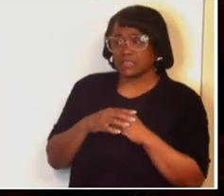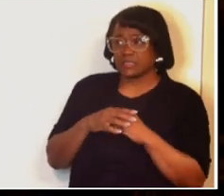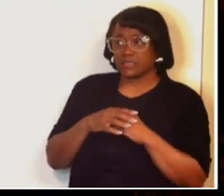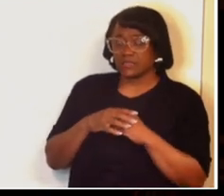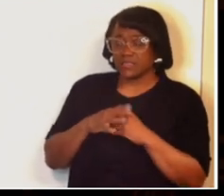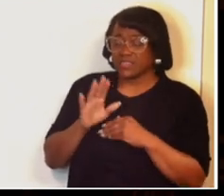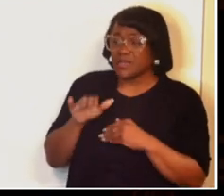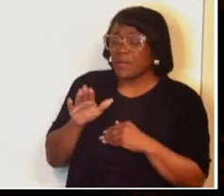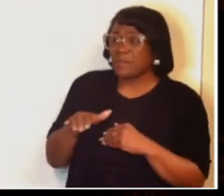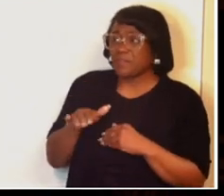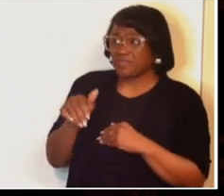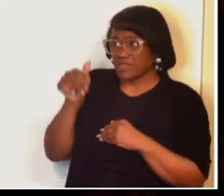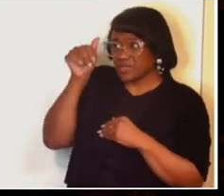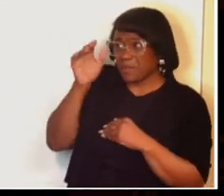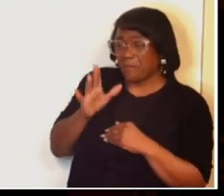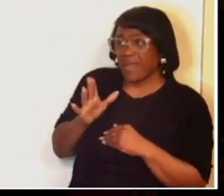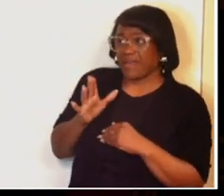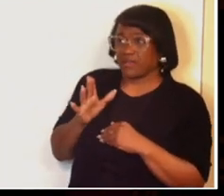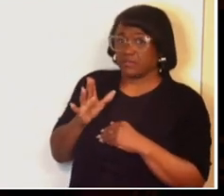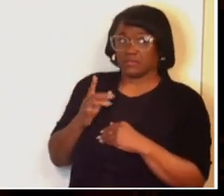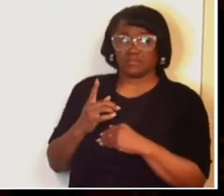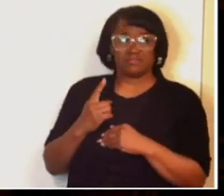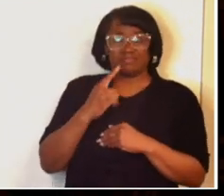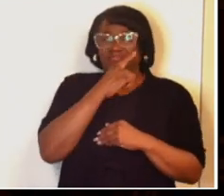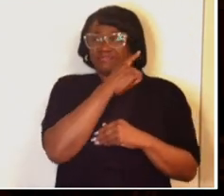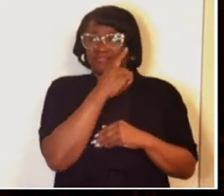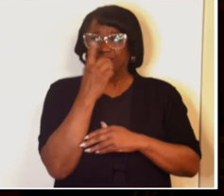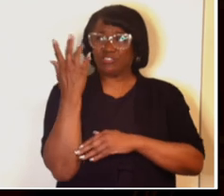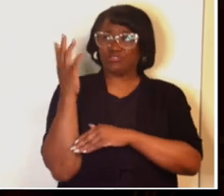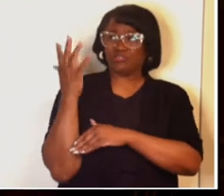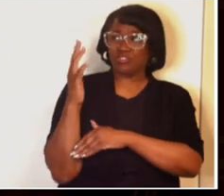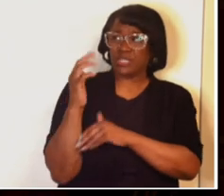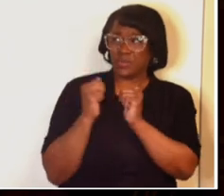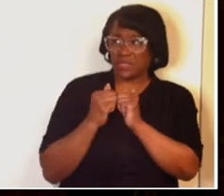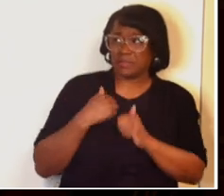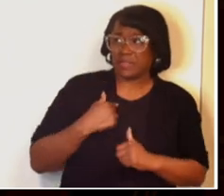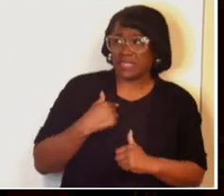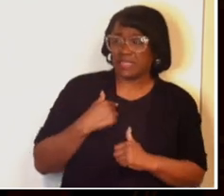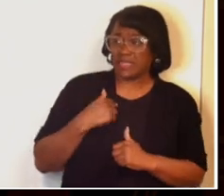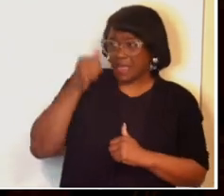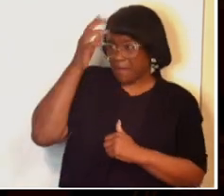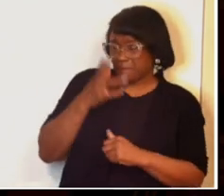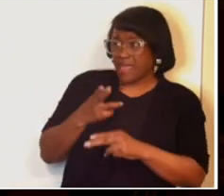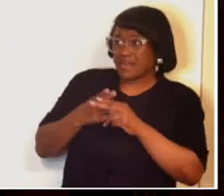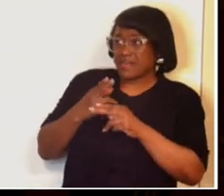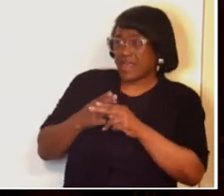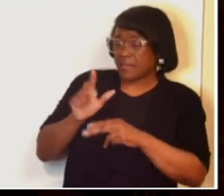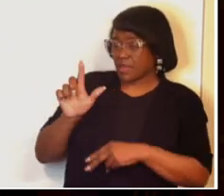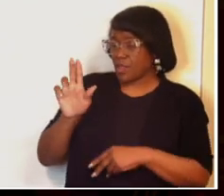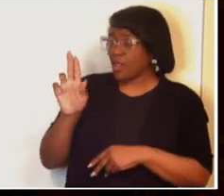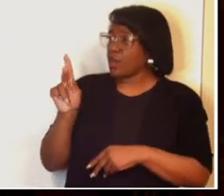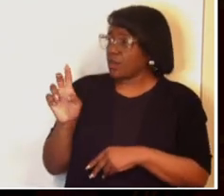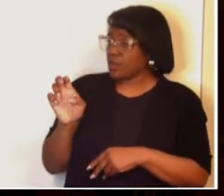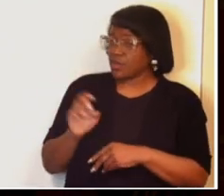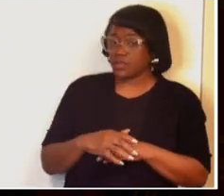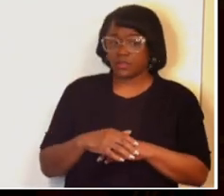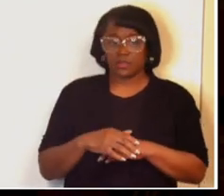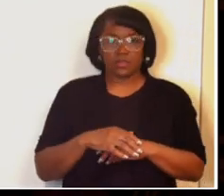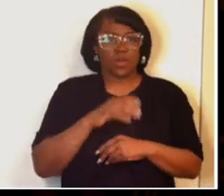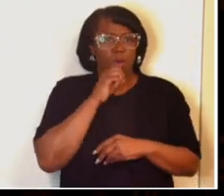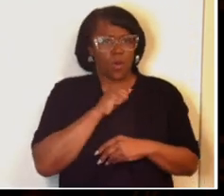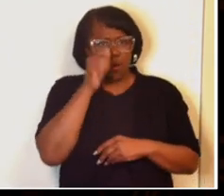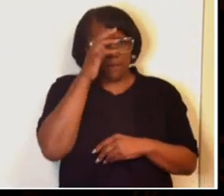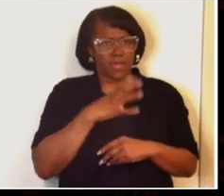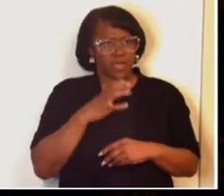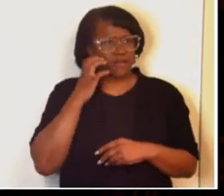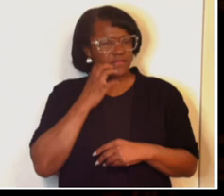a man that was in the tree with me, a man called Luke." The old man frowned. "He's